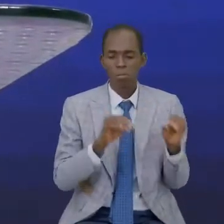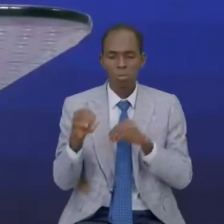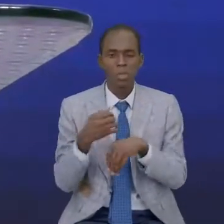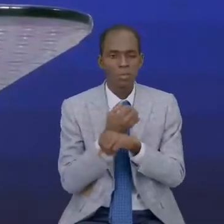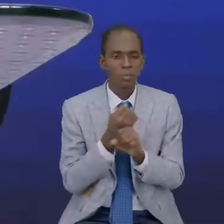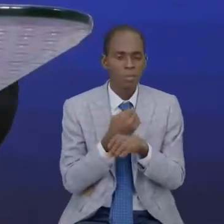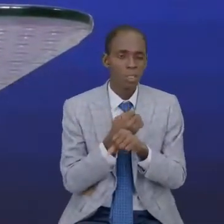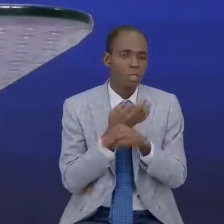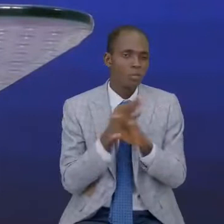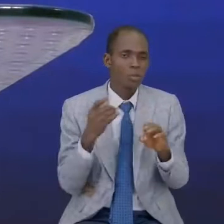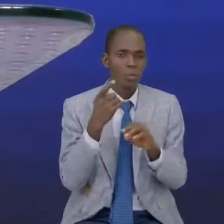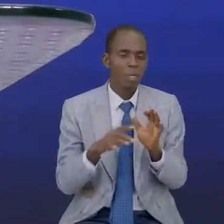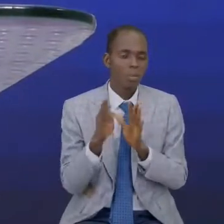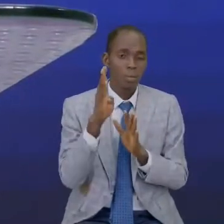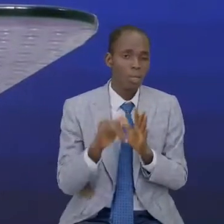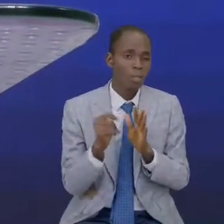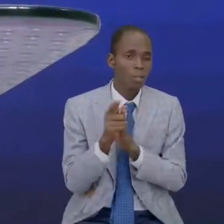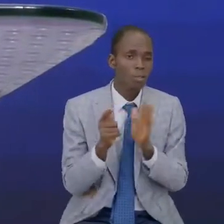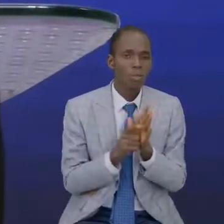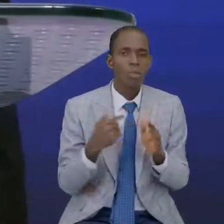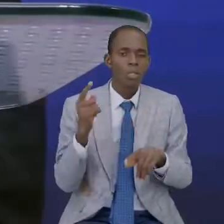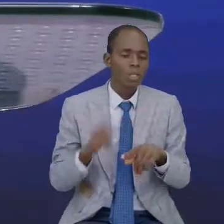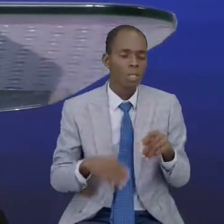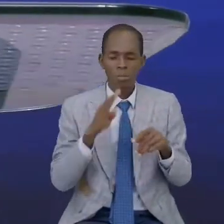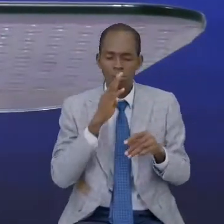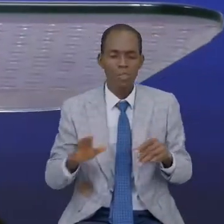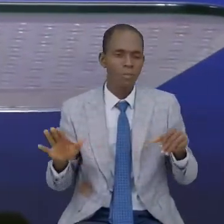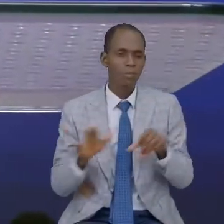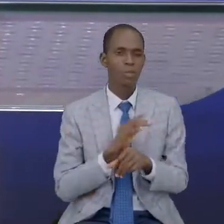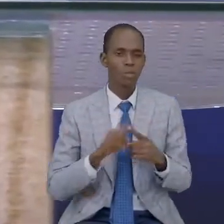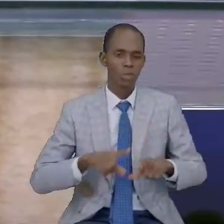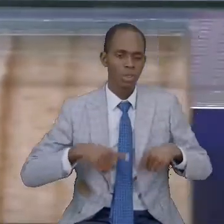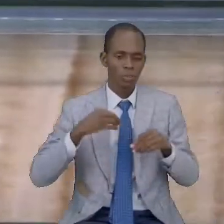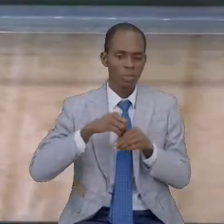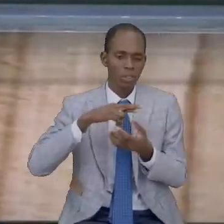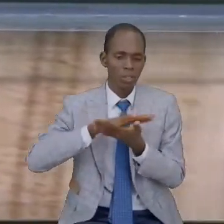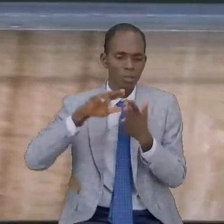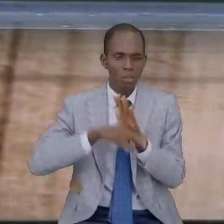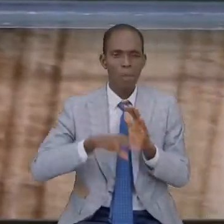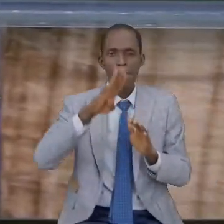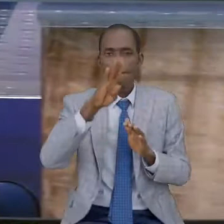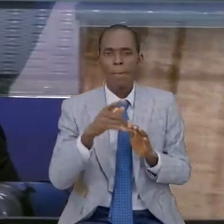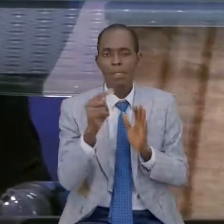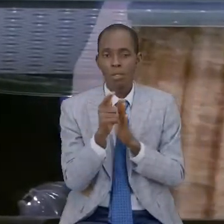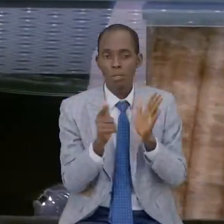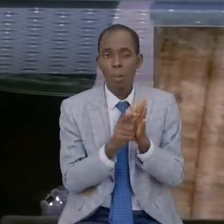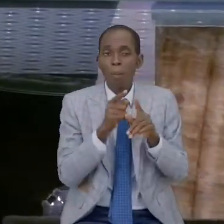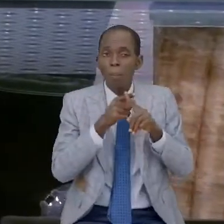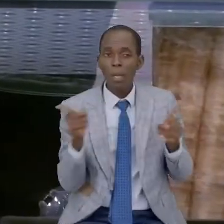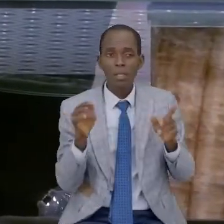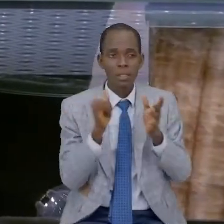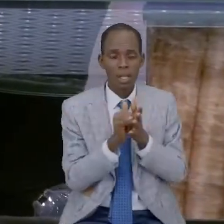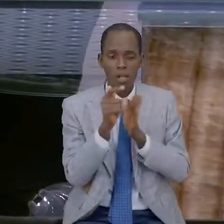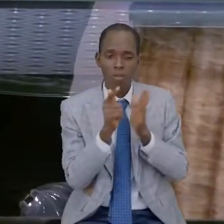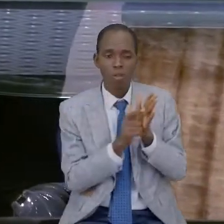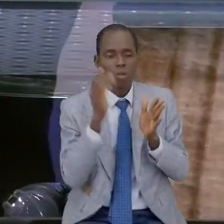law. We cannot be equipped to live in righteousness by the law. But that law will be a schoolmaster, bringing us